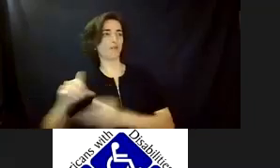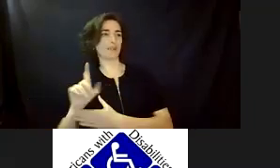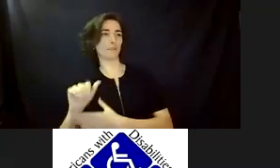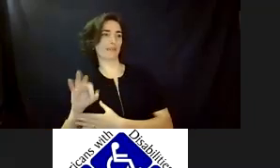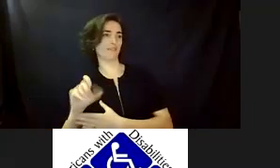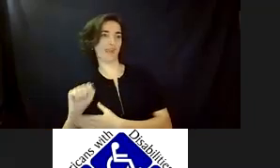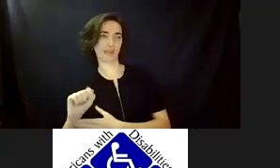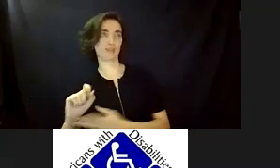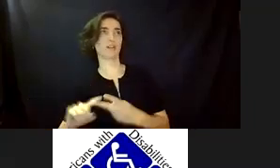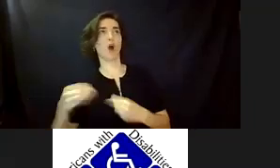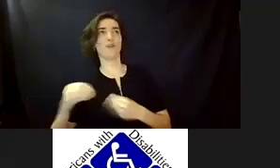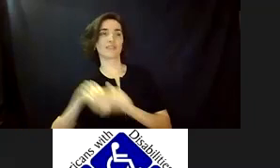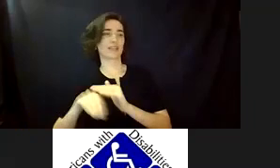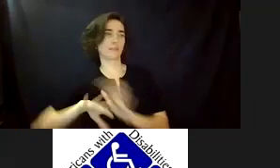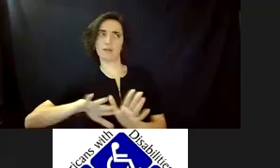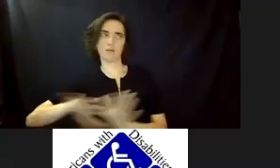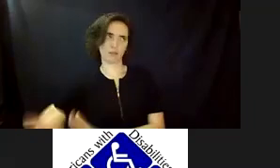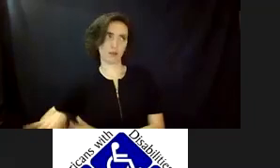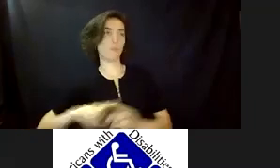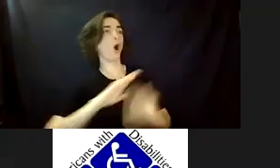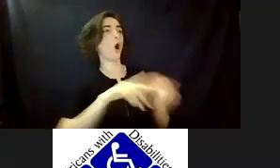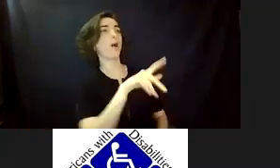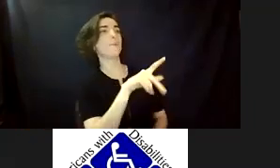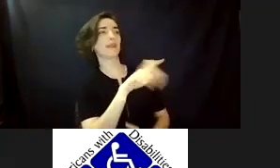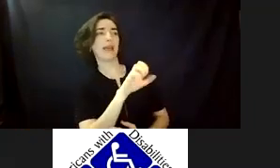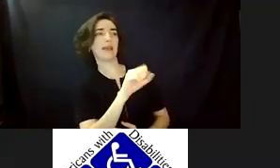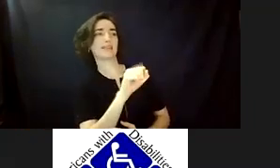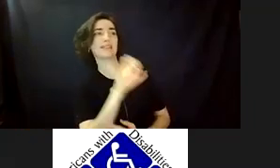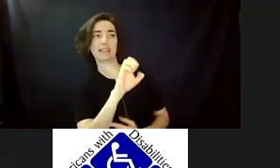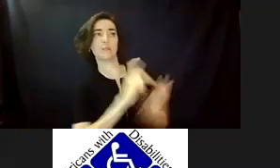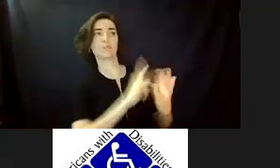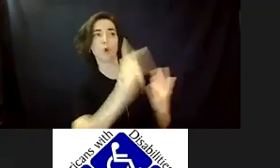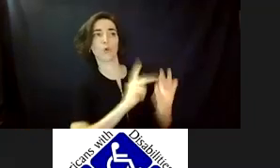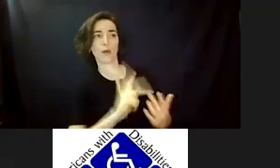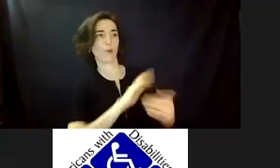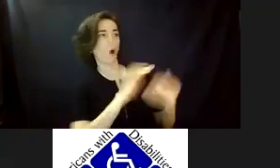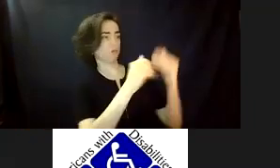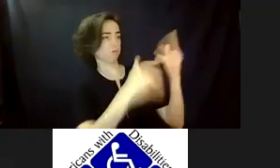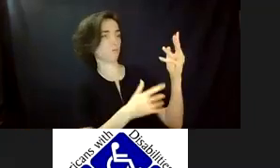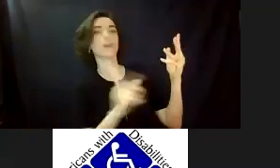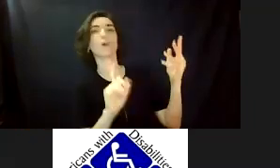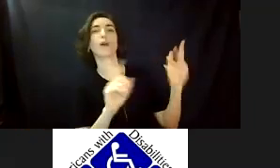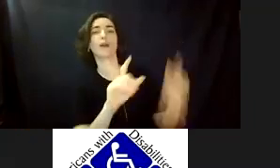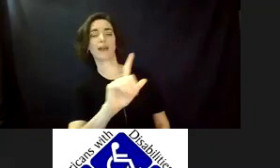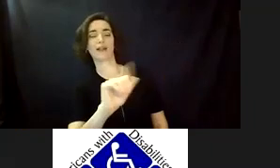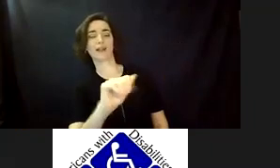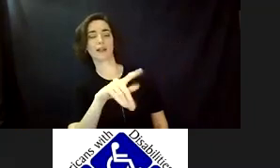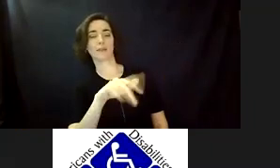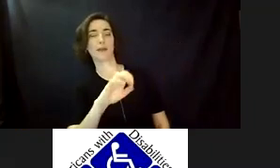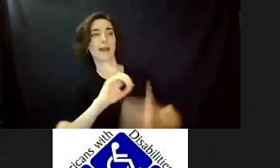or Offices of Accessibility, but all the PSE programs, we have links off the LA Pi Alliance to those